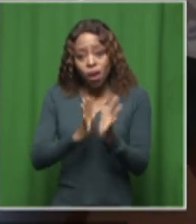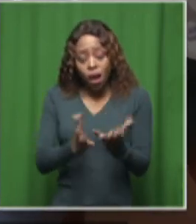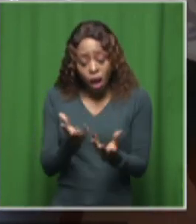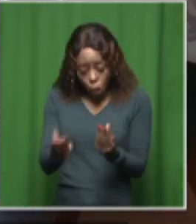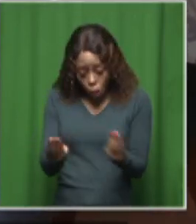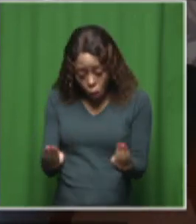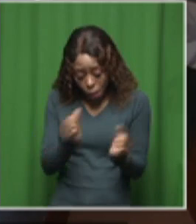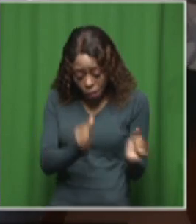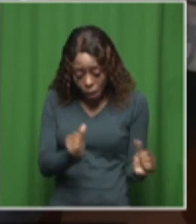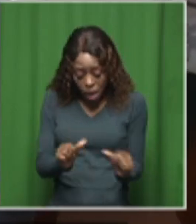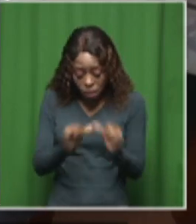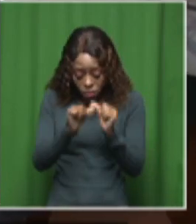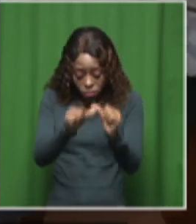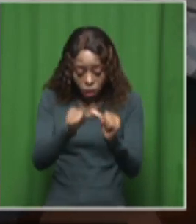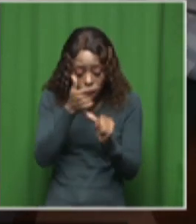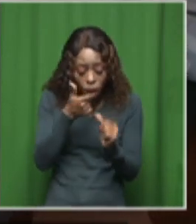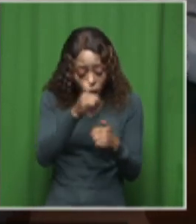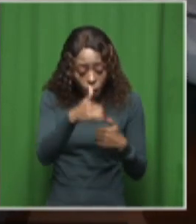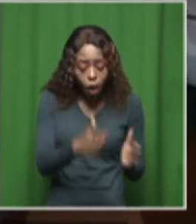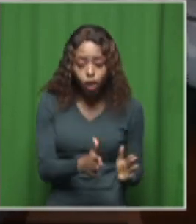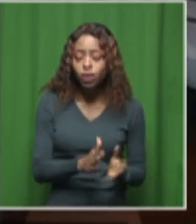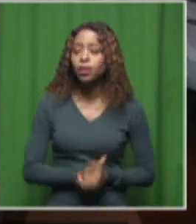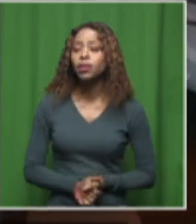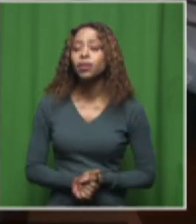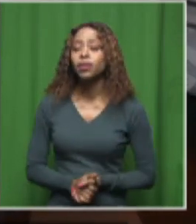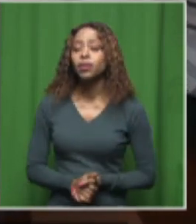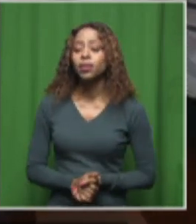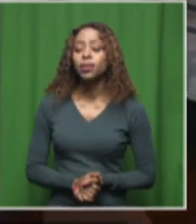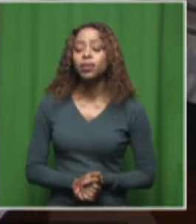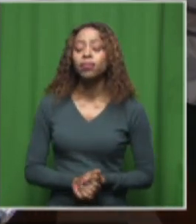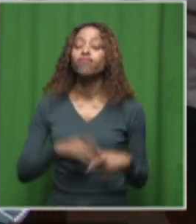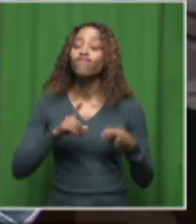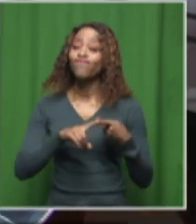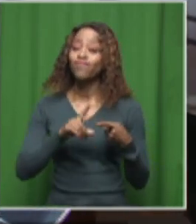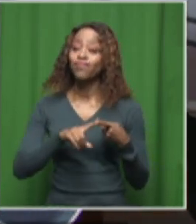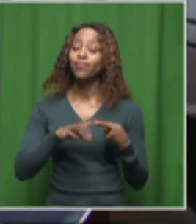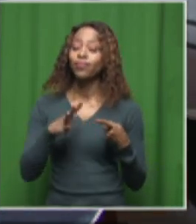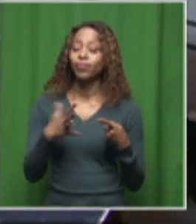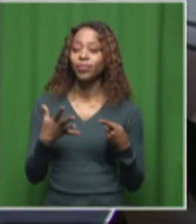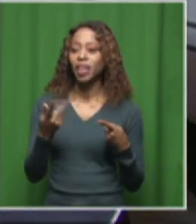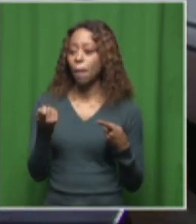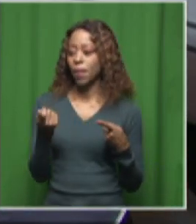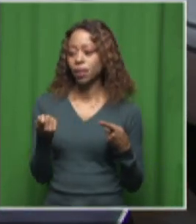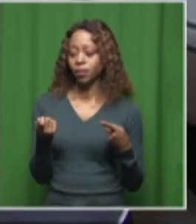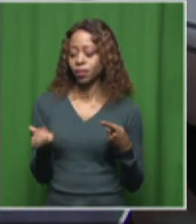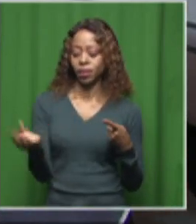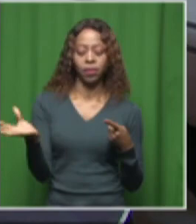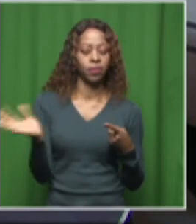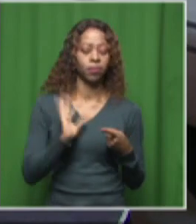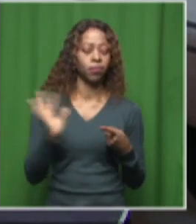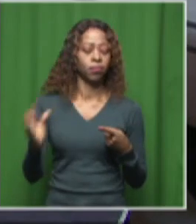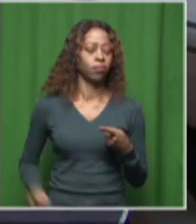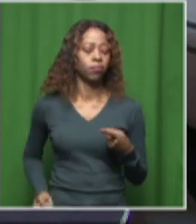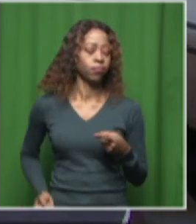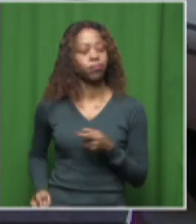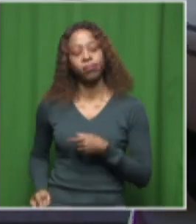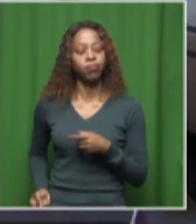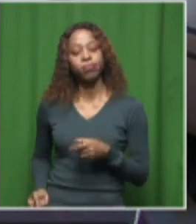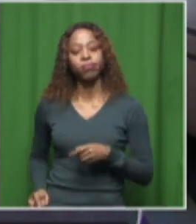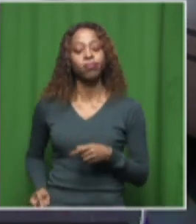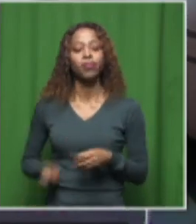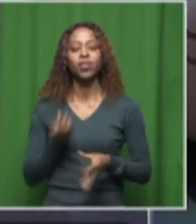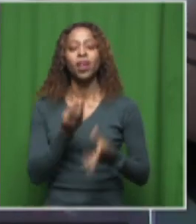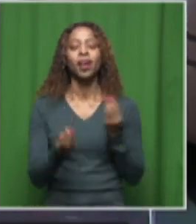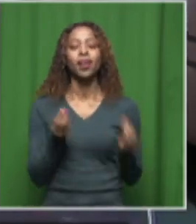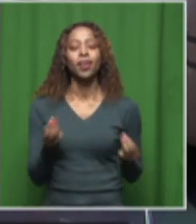kids stick to the stuffed tin that you prepared for them? So number one, limit giving them money. So that's number one. Those kids